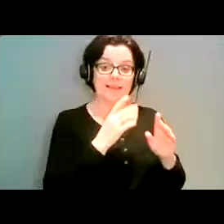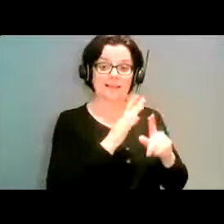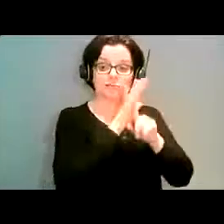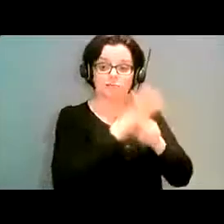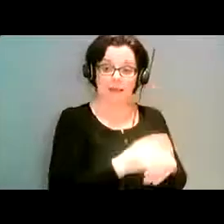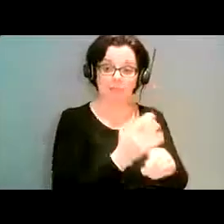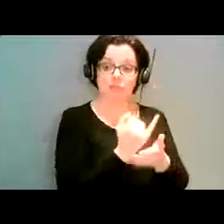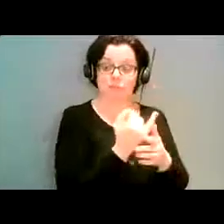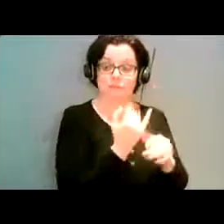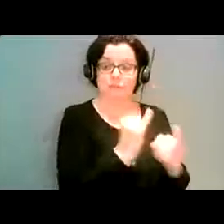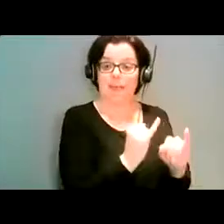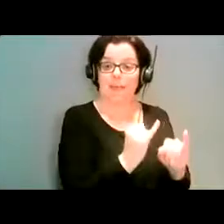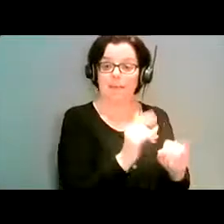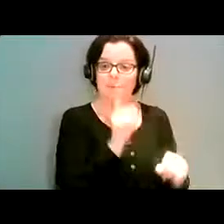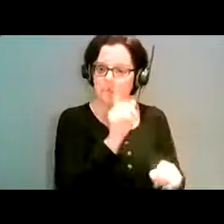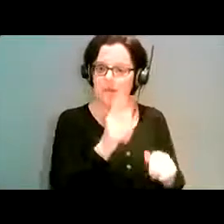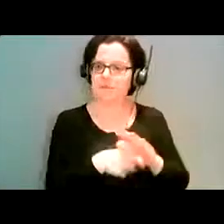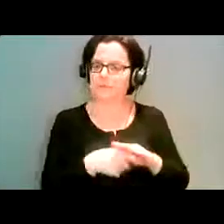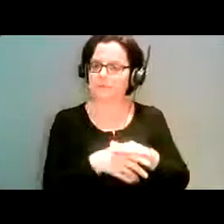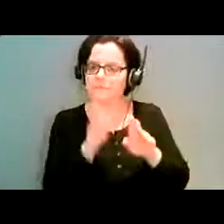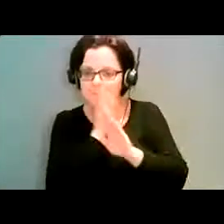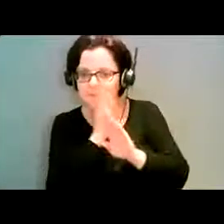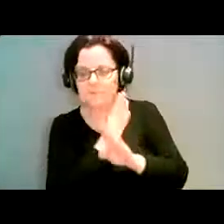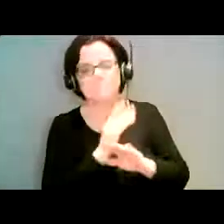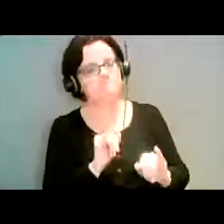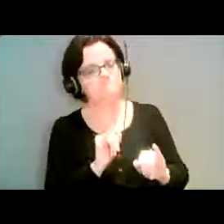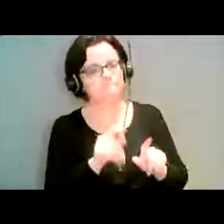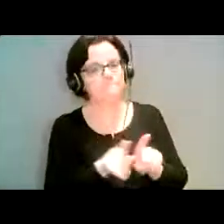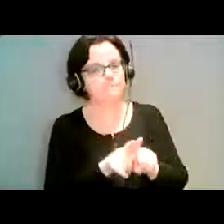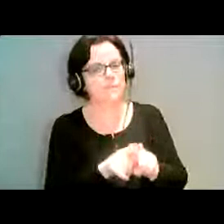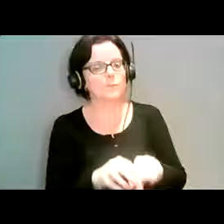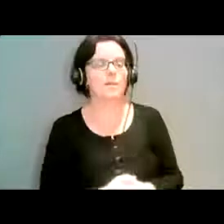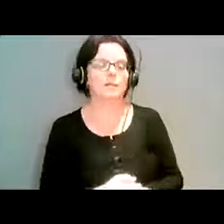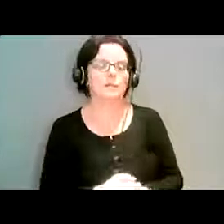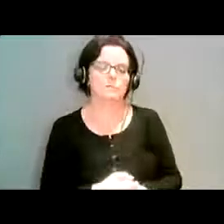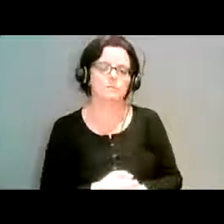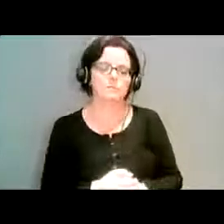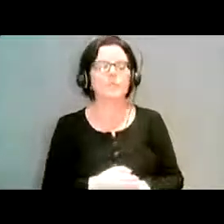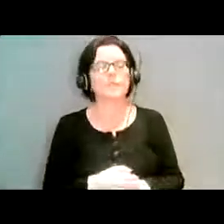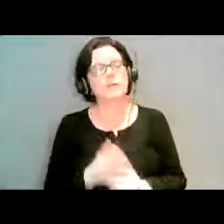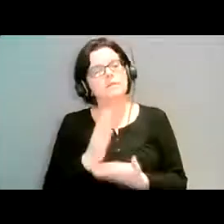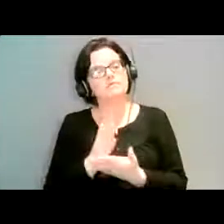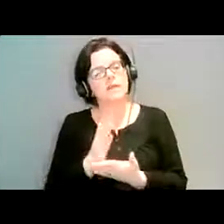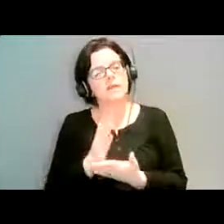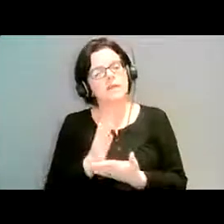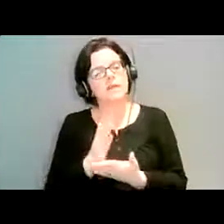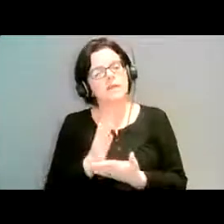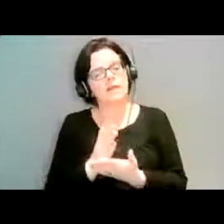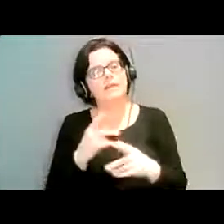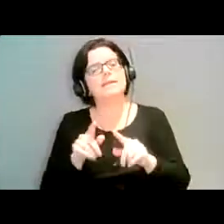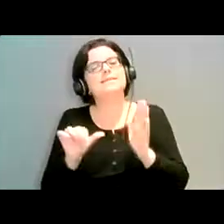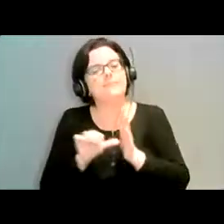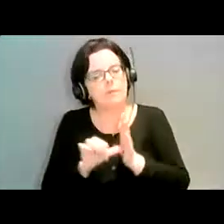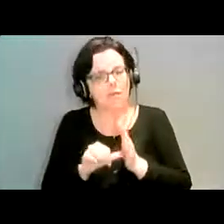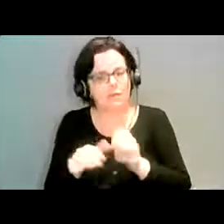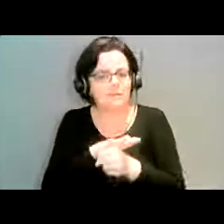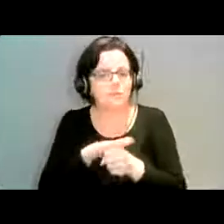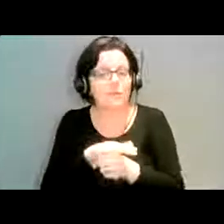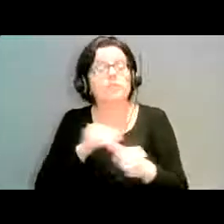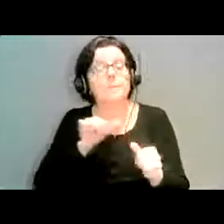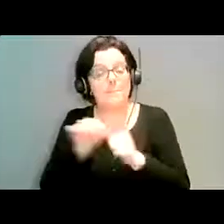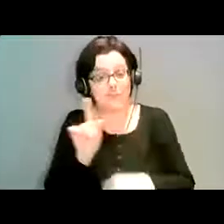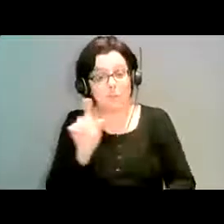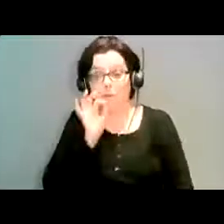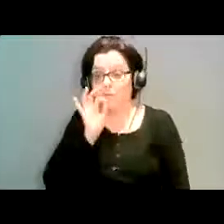yeah, it's a difficult, I suppose it's a difficult situation. I would say